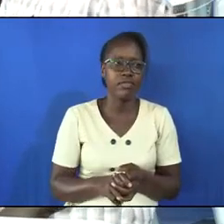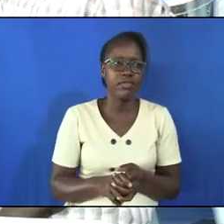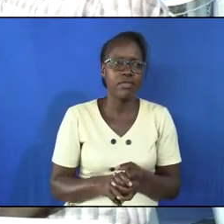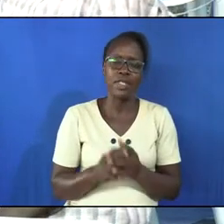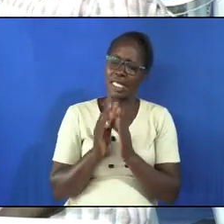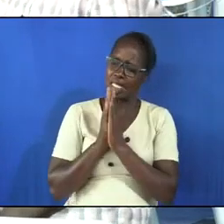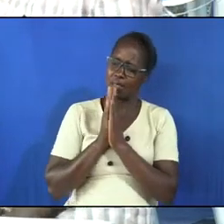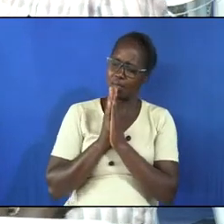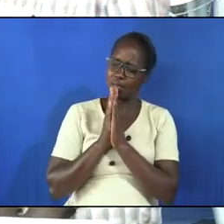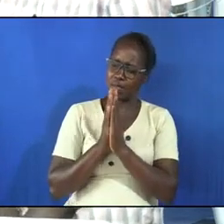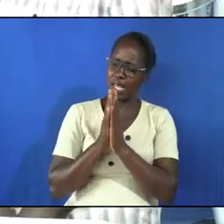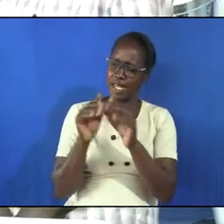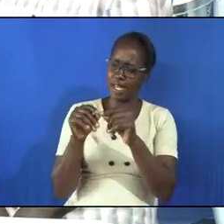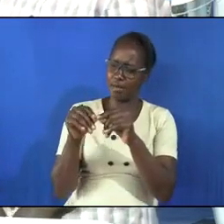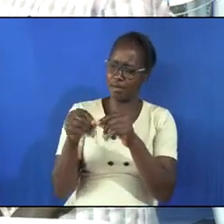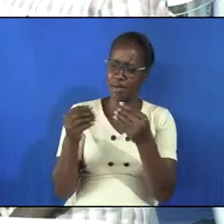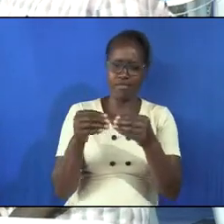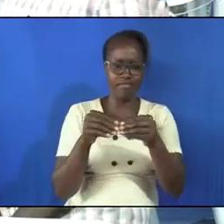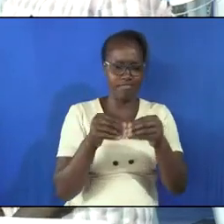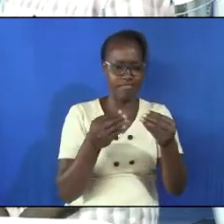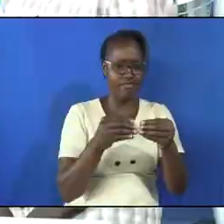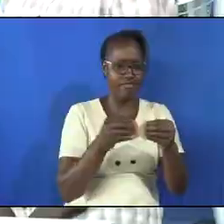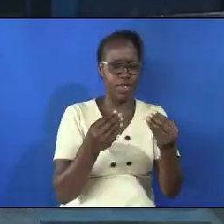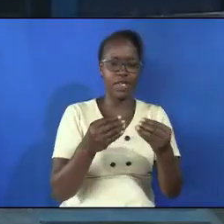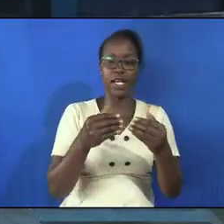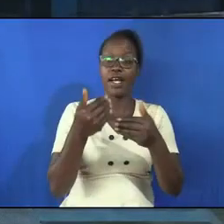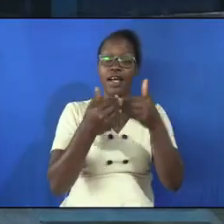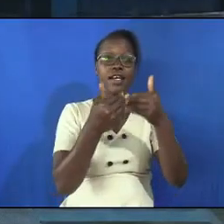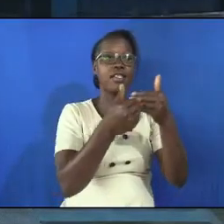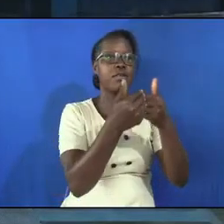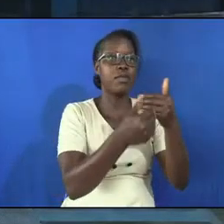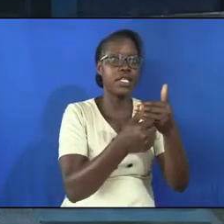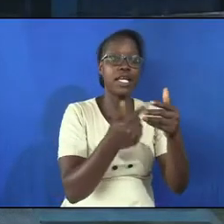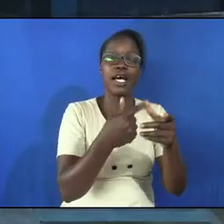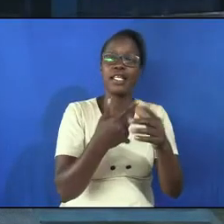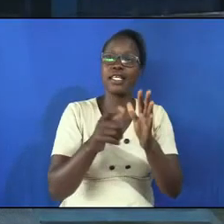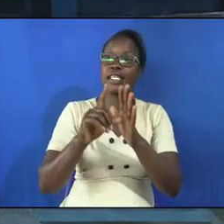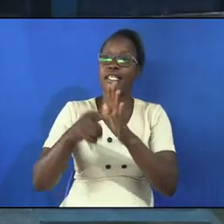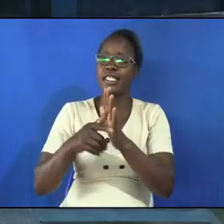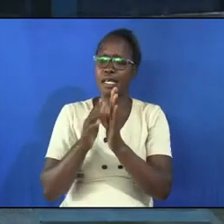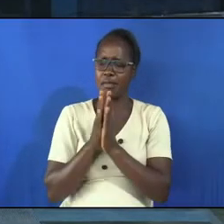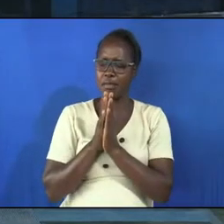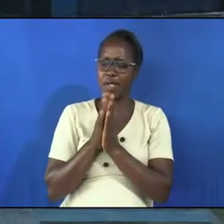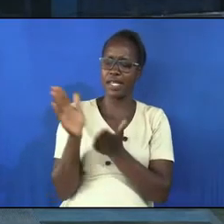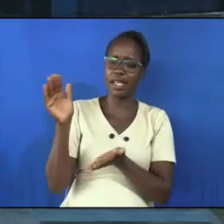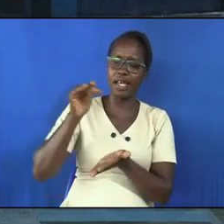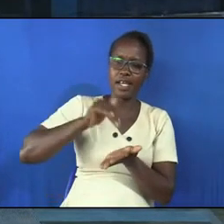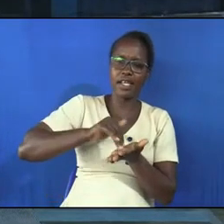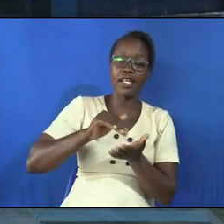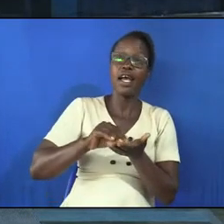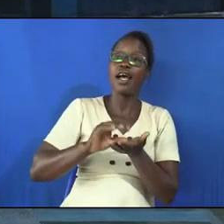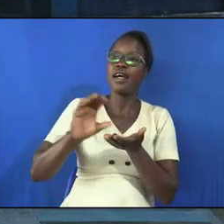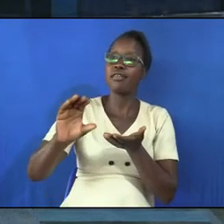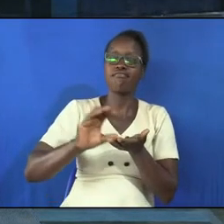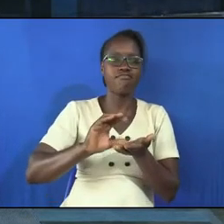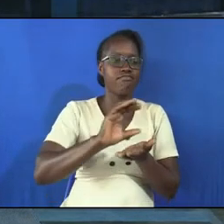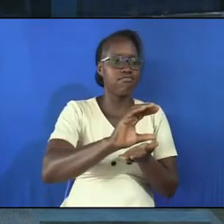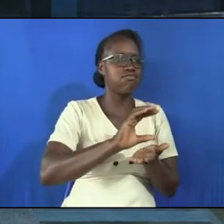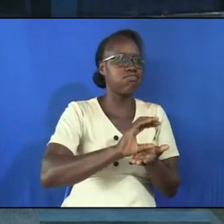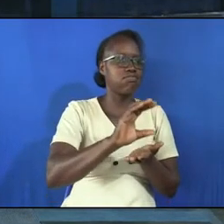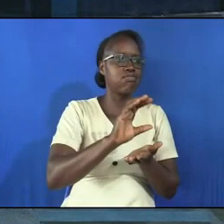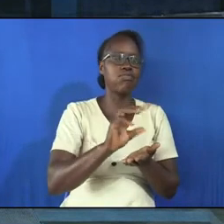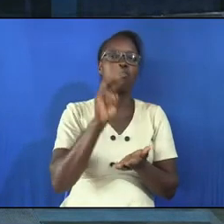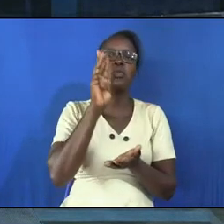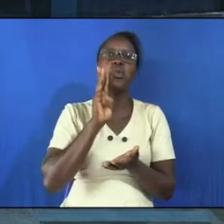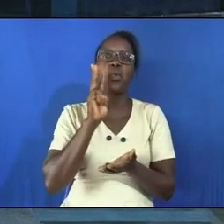He prayed and broke the bread. Then after, he prayed again and gave his disciples